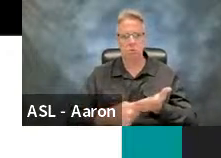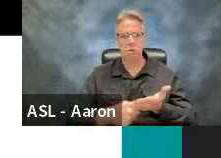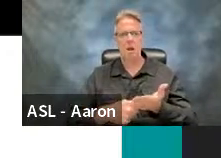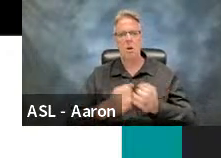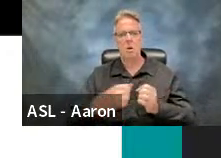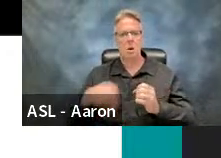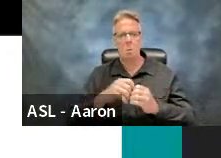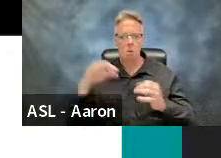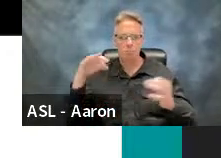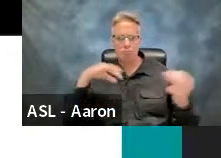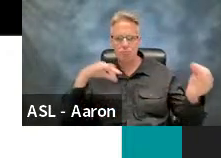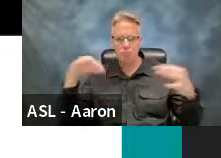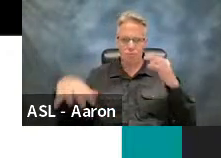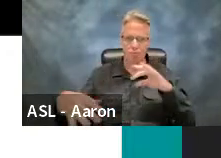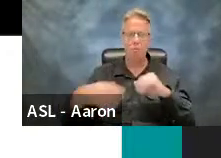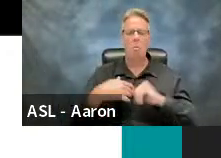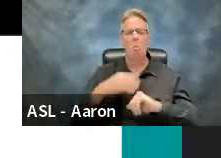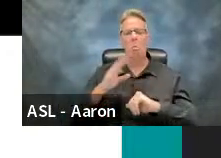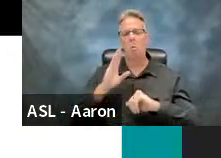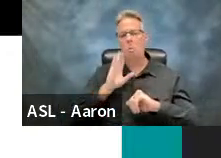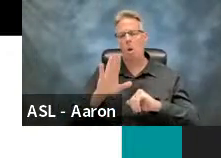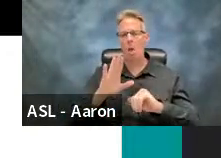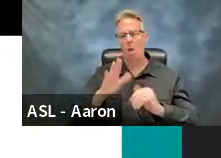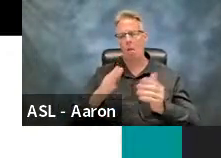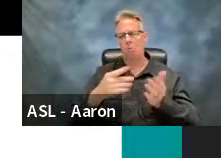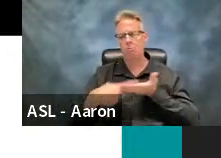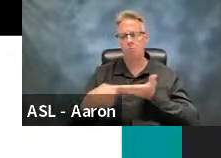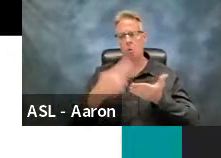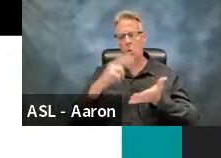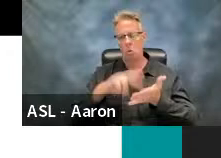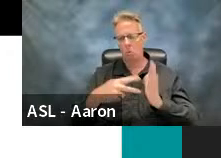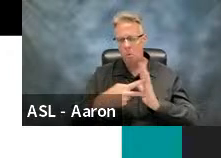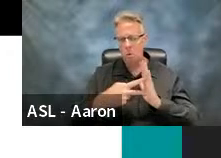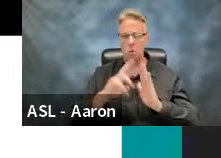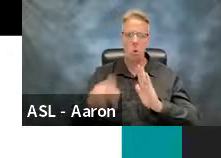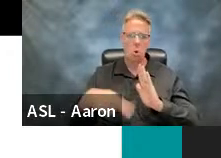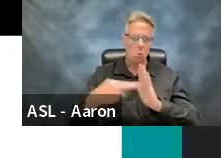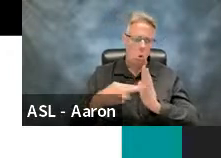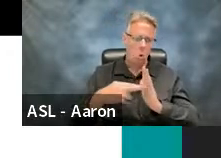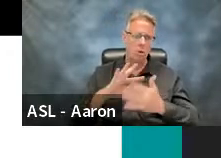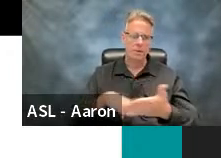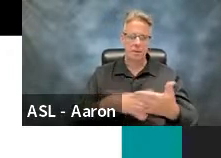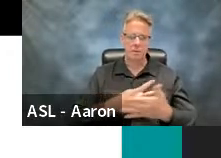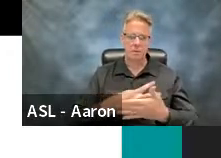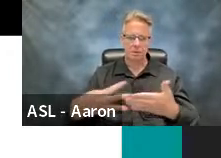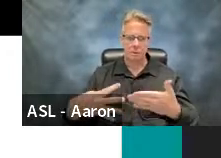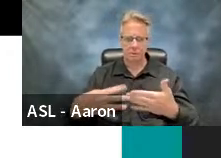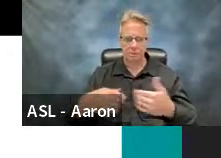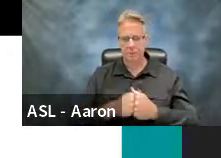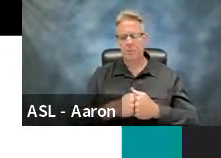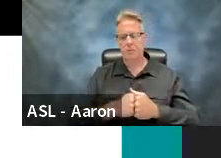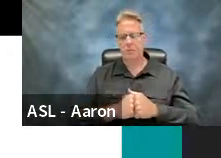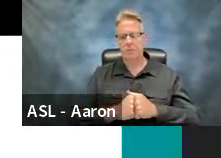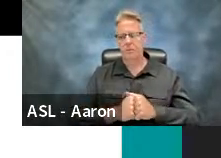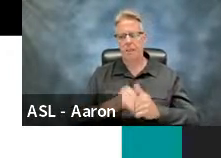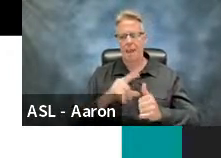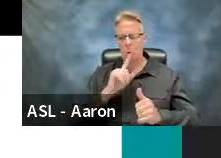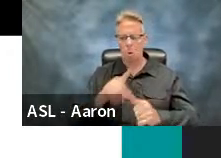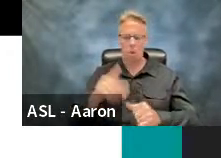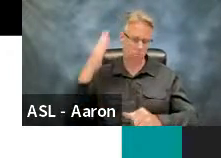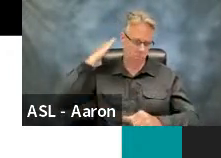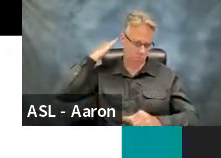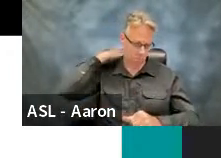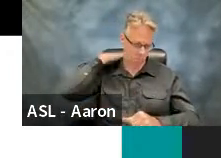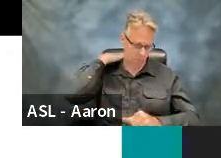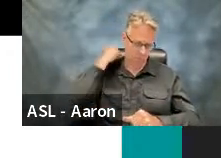on. So we'll talk to you about the purpose, role, and schedule, and certainly a pat on the back to everybody